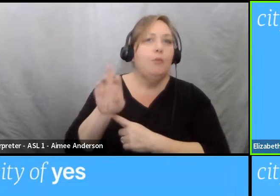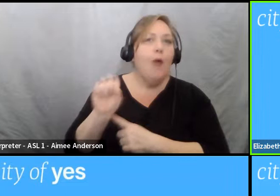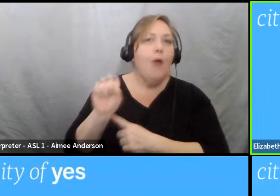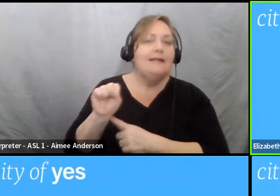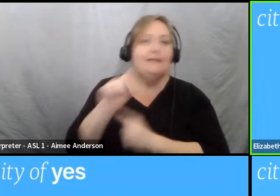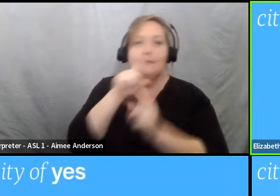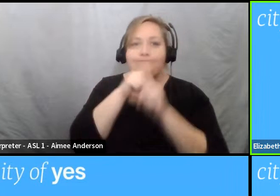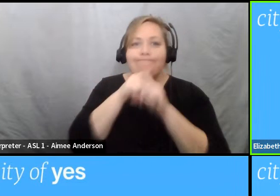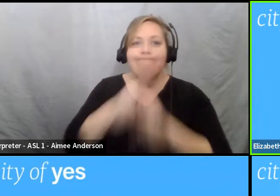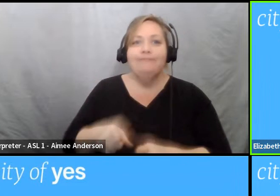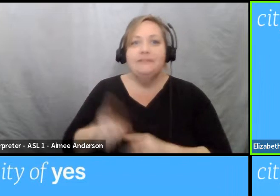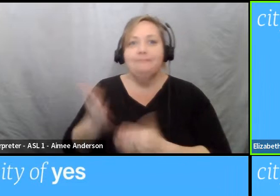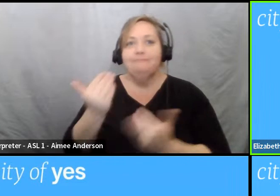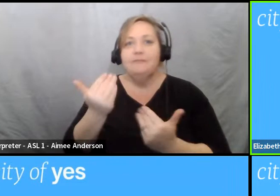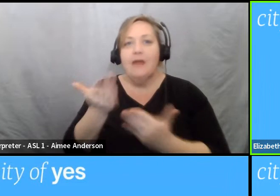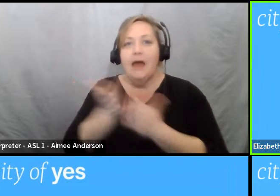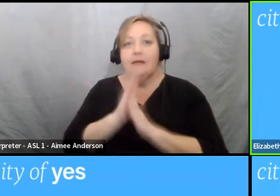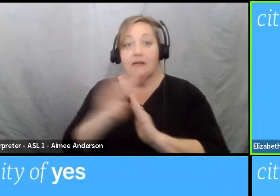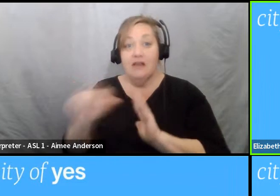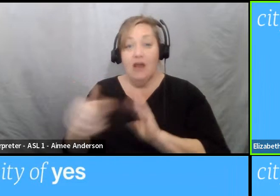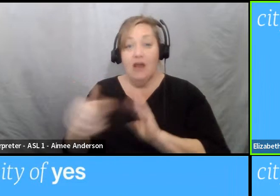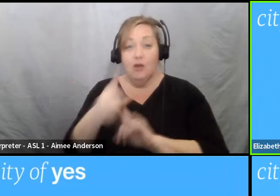question.